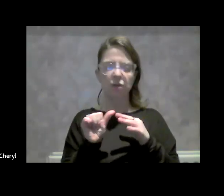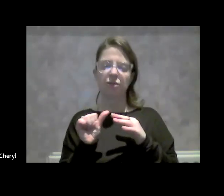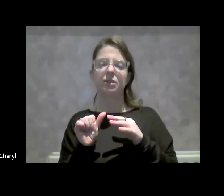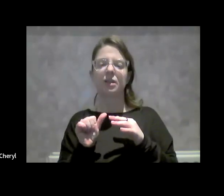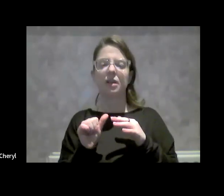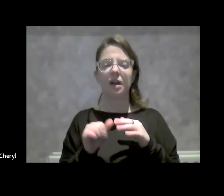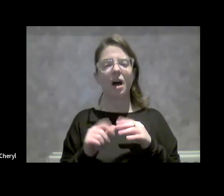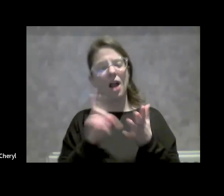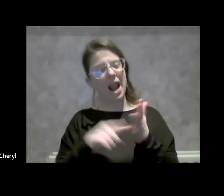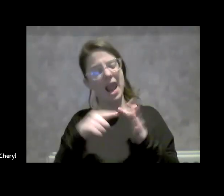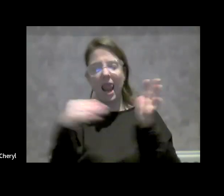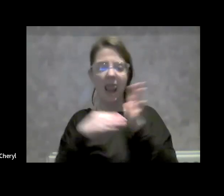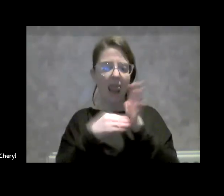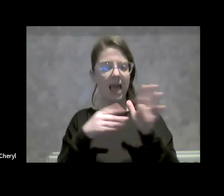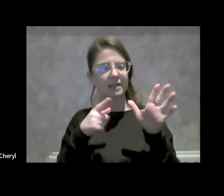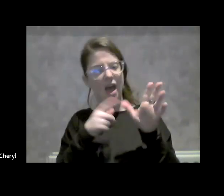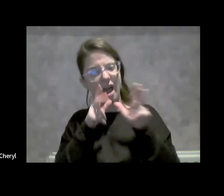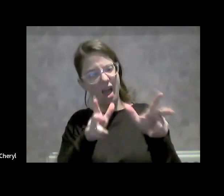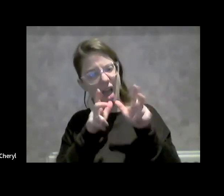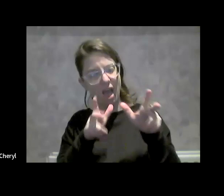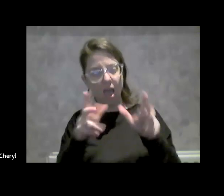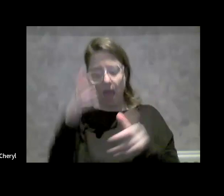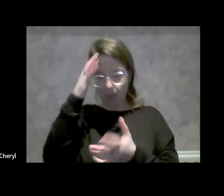shouts of leisure in the changing rooms,